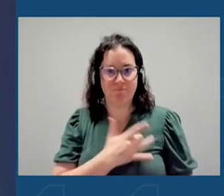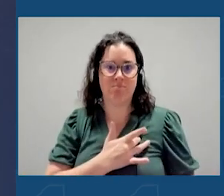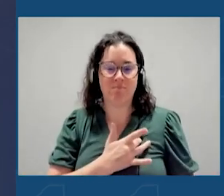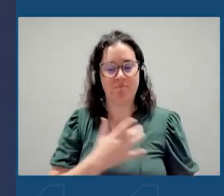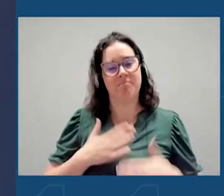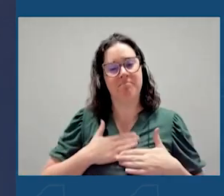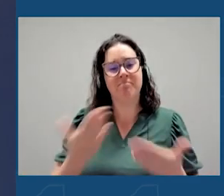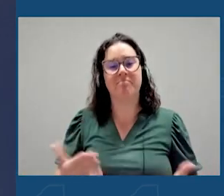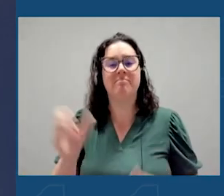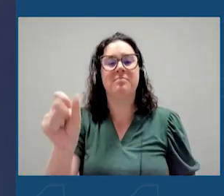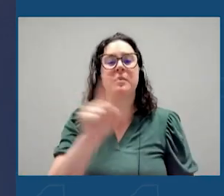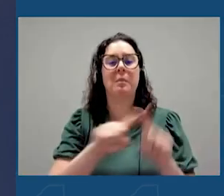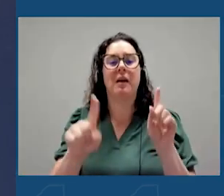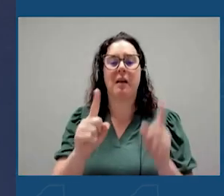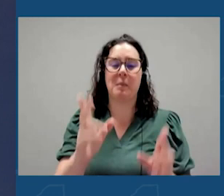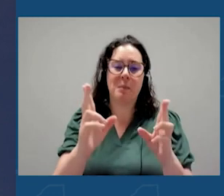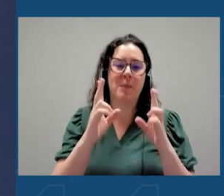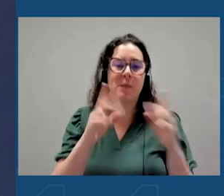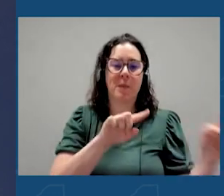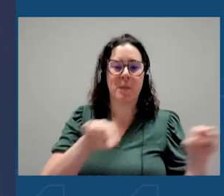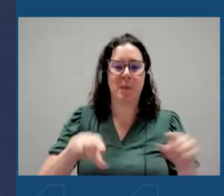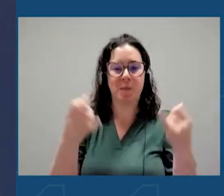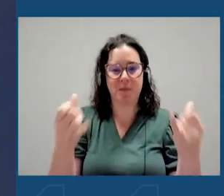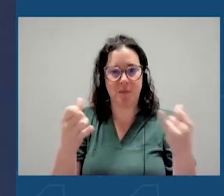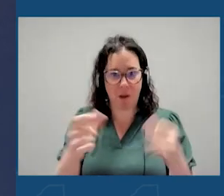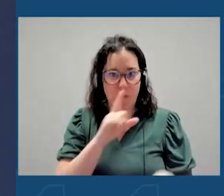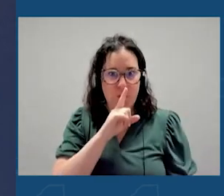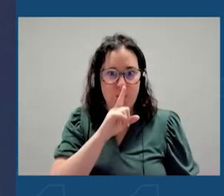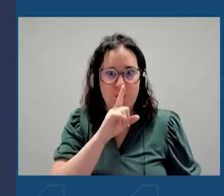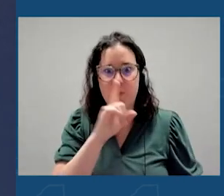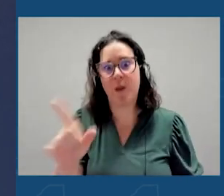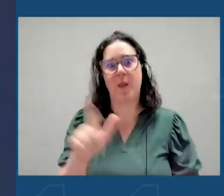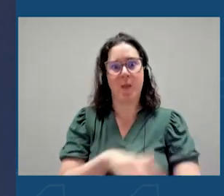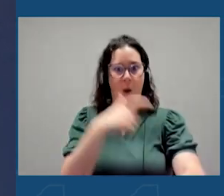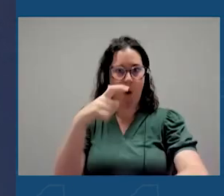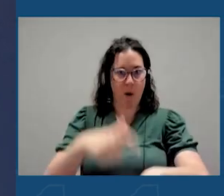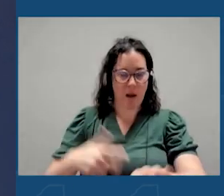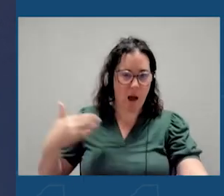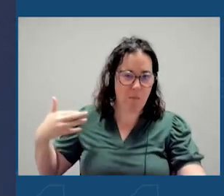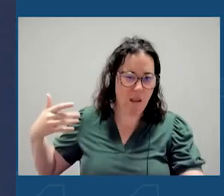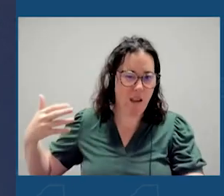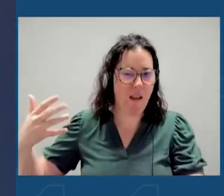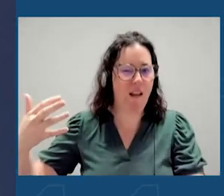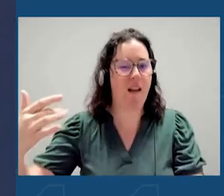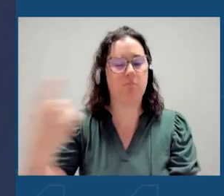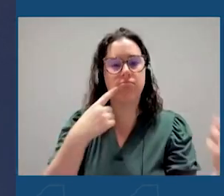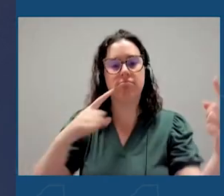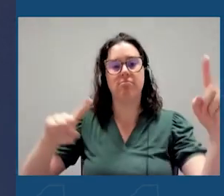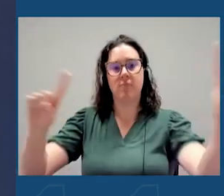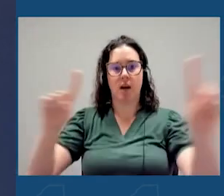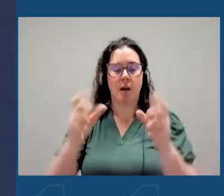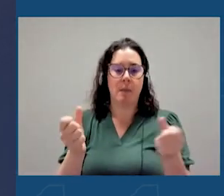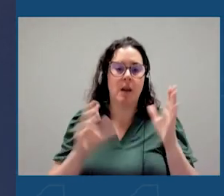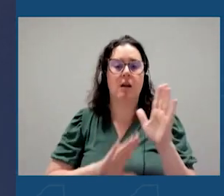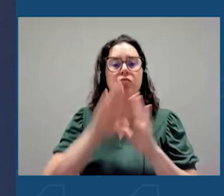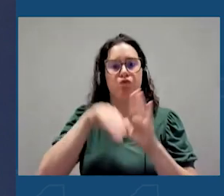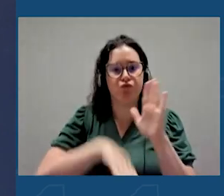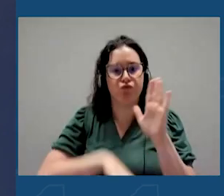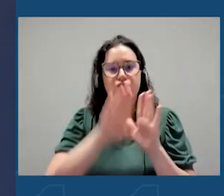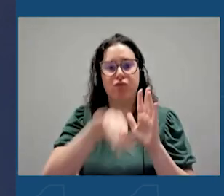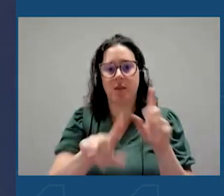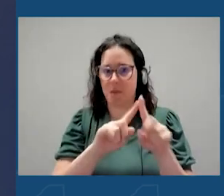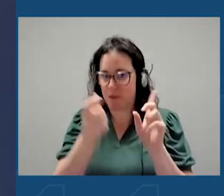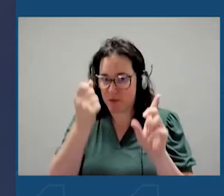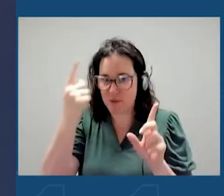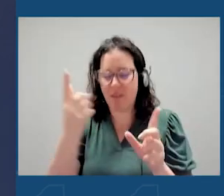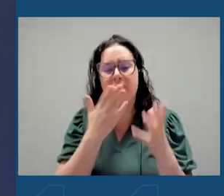be here today. It was a long time in coming. There are a lot of ups and downs, but I want to thank so many people for just making